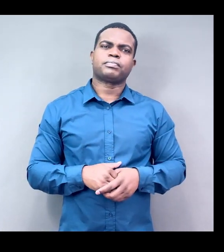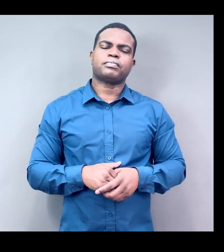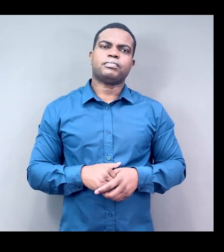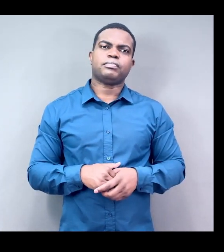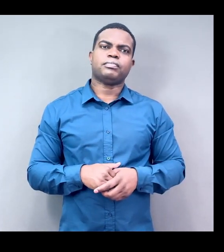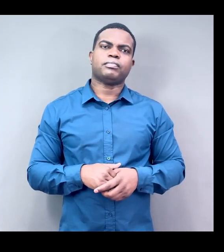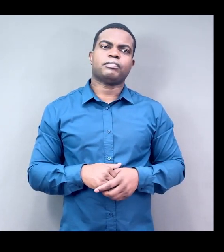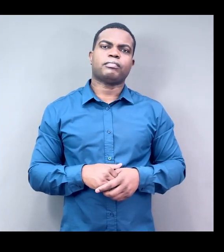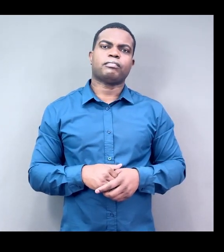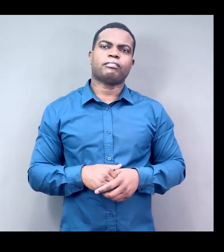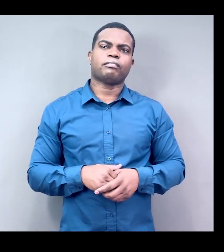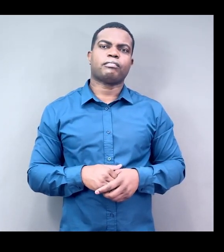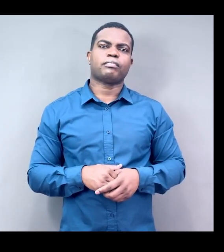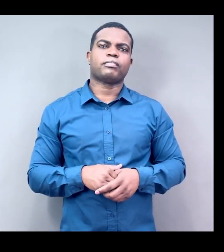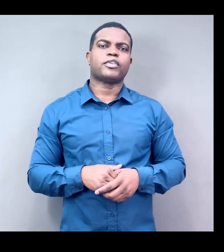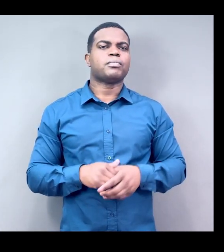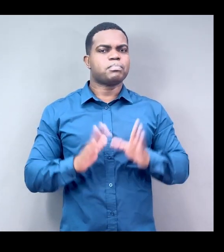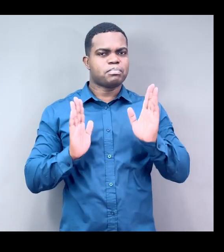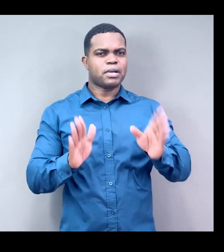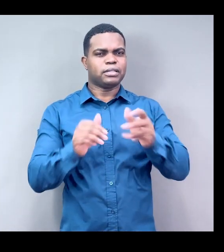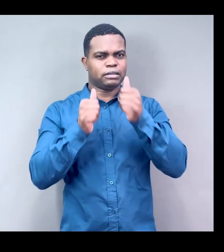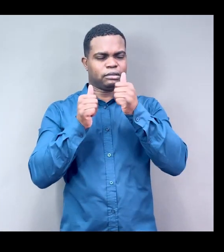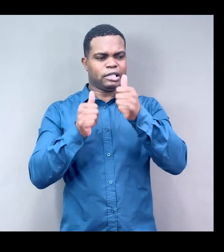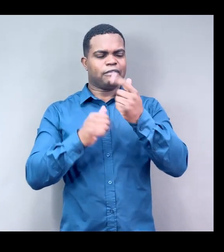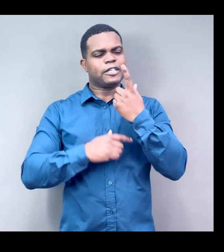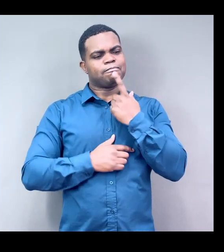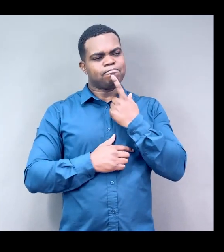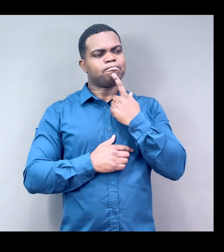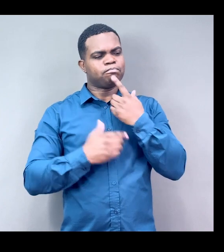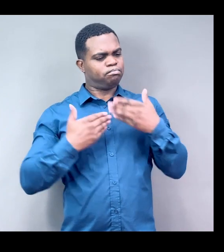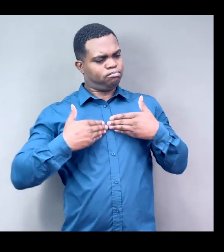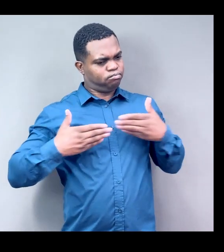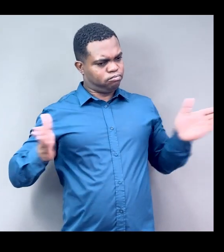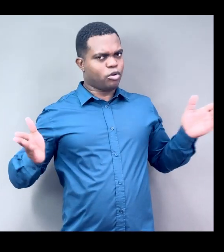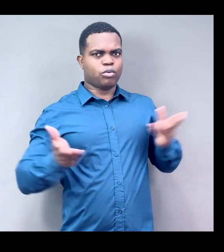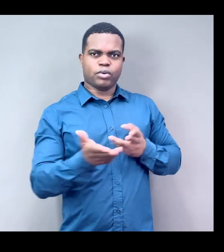is it achievable? So you need to be